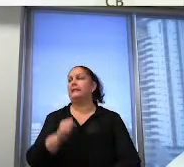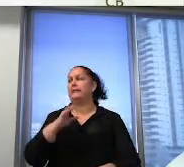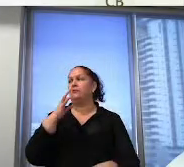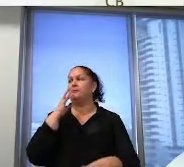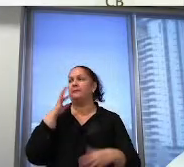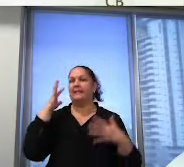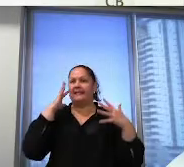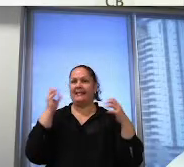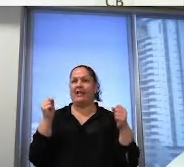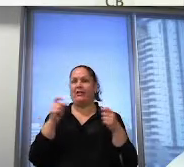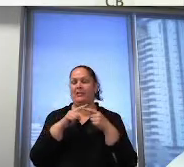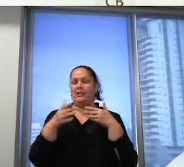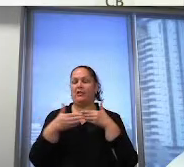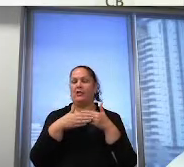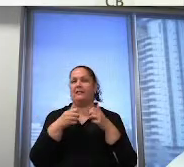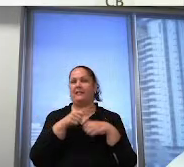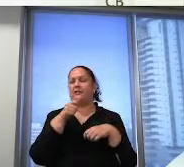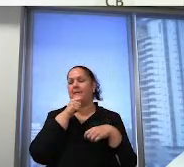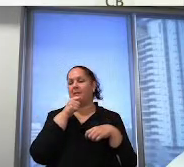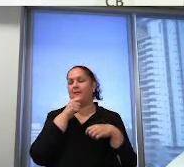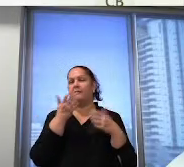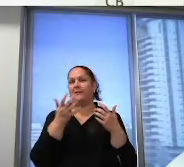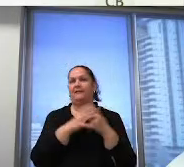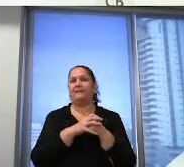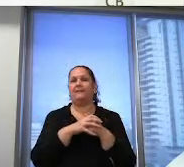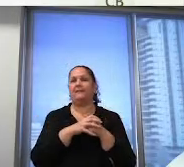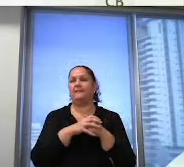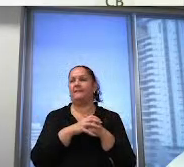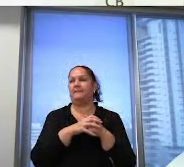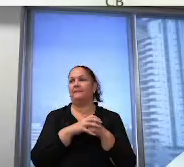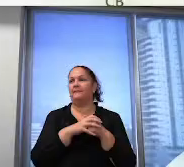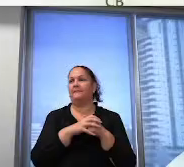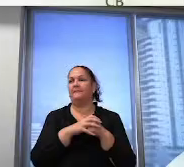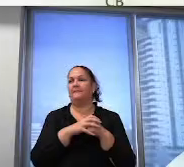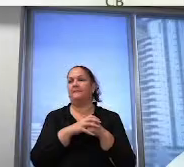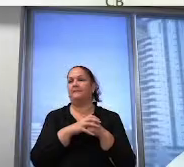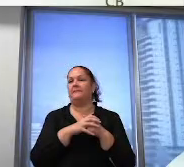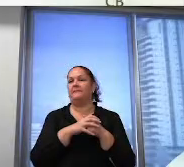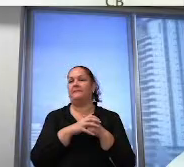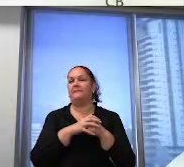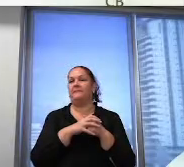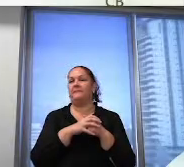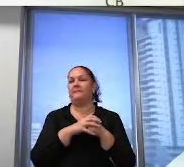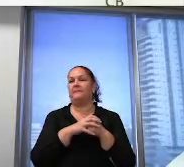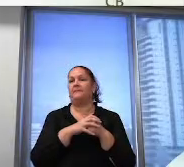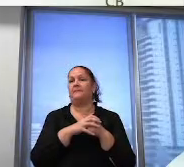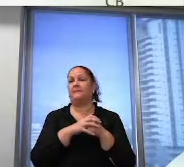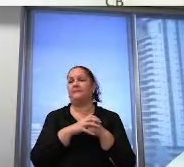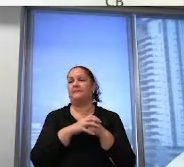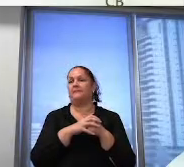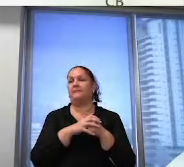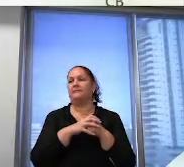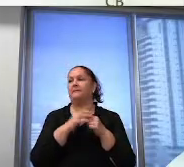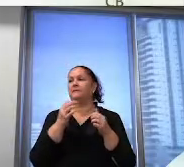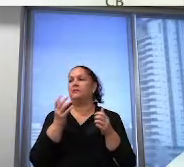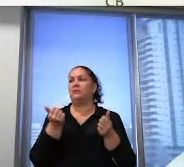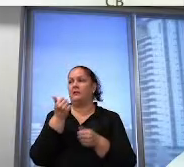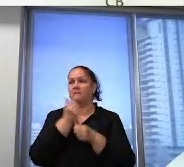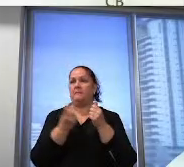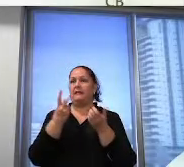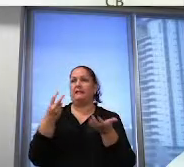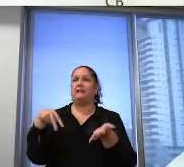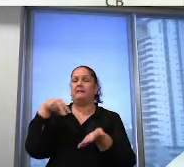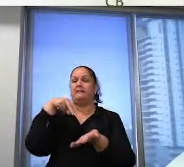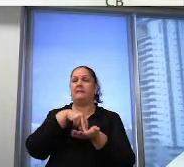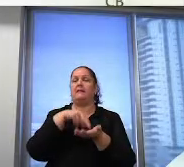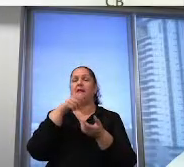okay, he needs me to speak louder and more close to the mic. That's what he was whispering to me so that you didn't know. Okay, let's have everybody